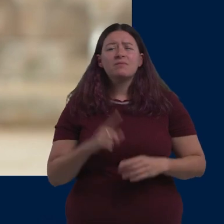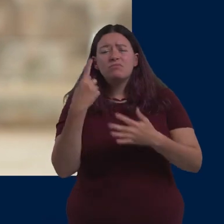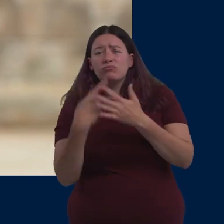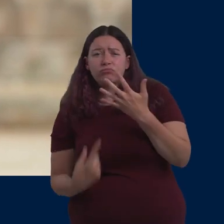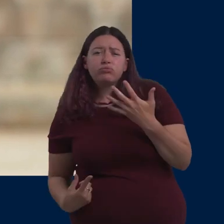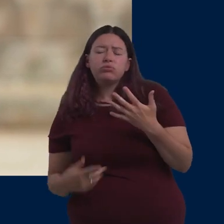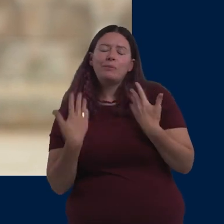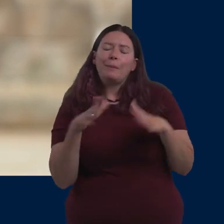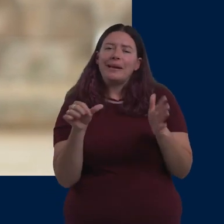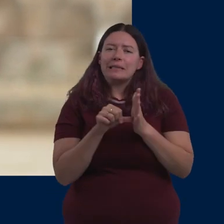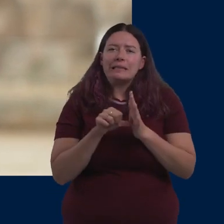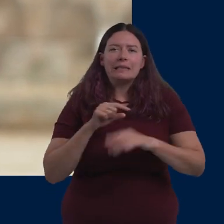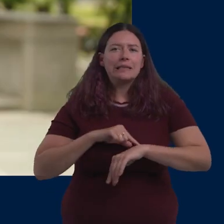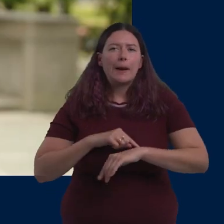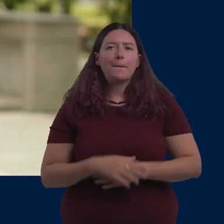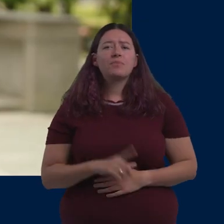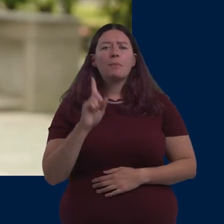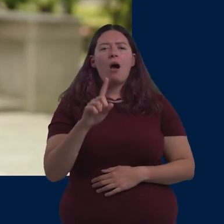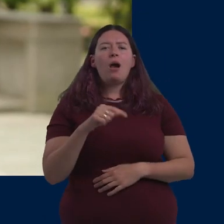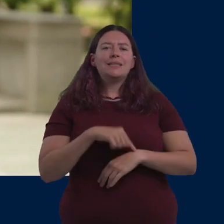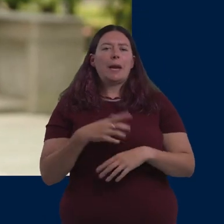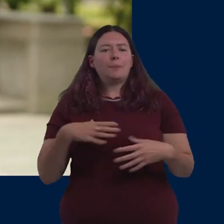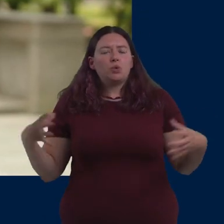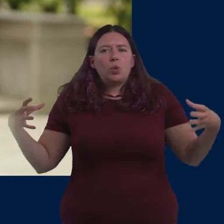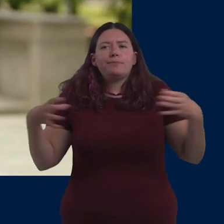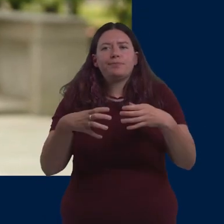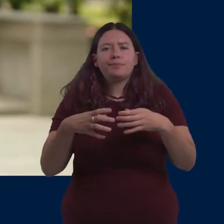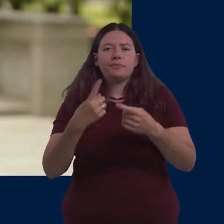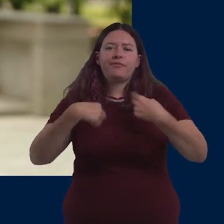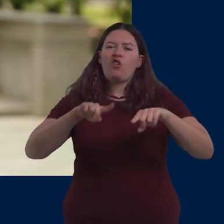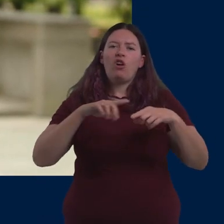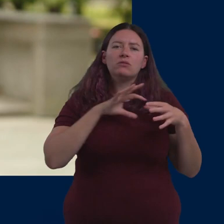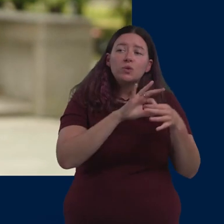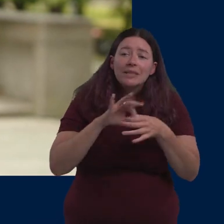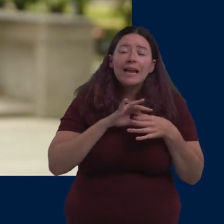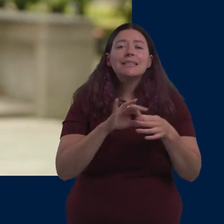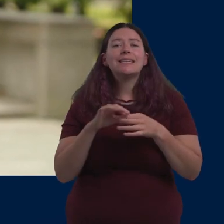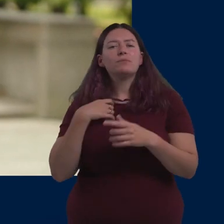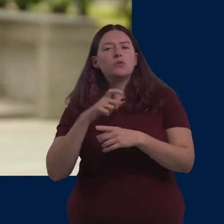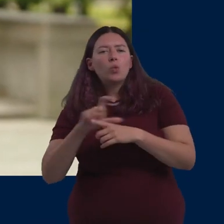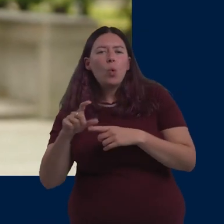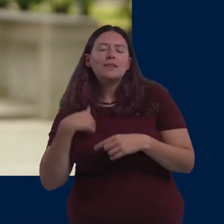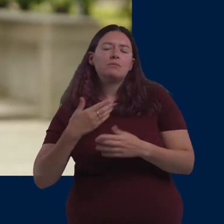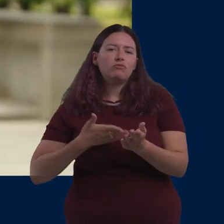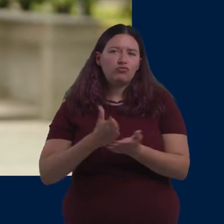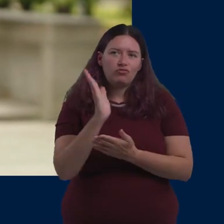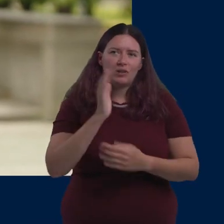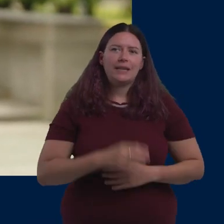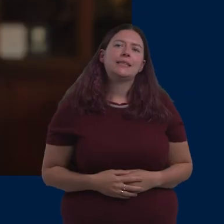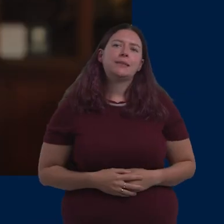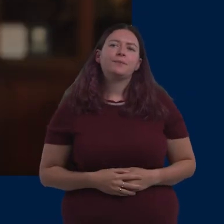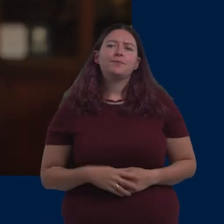from your bedroom, it was a tough time. But now it's time to band together for our societies, our courses, and our